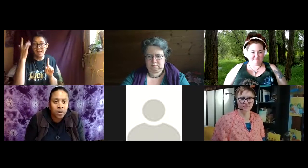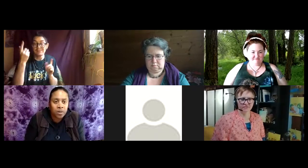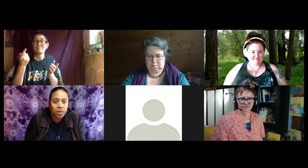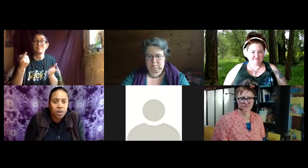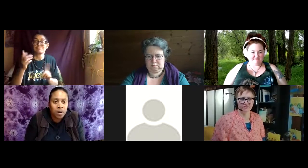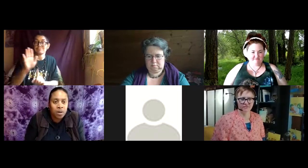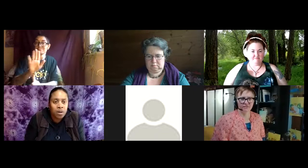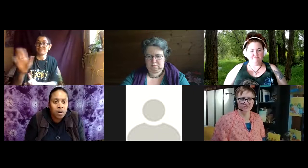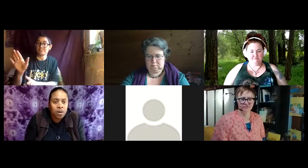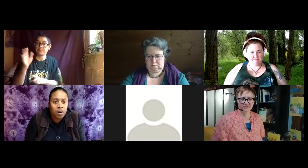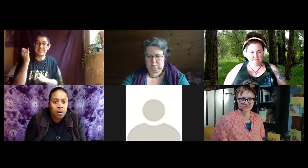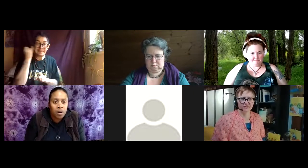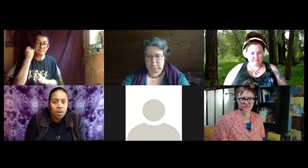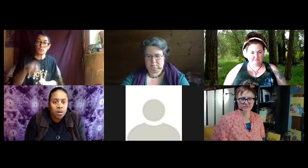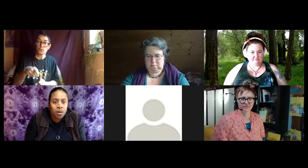you want to.